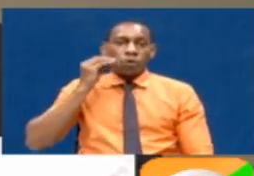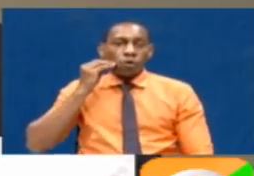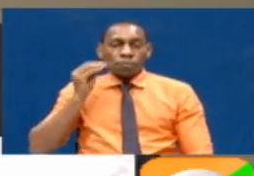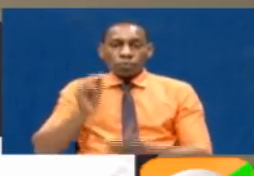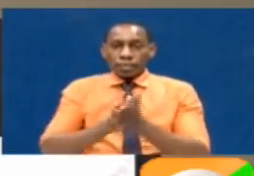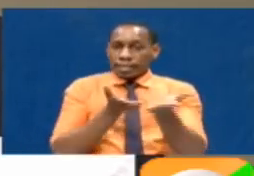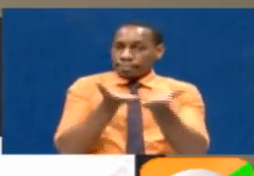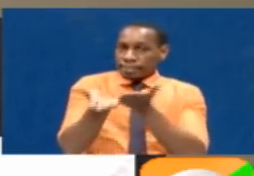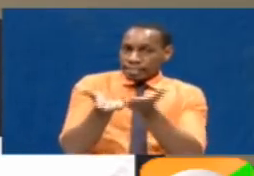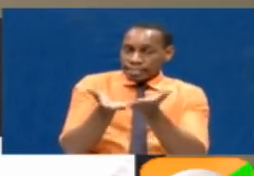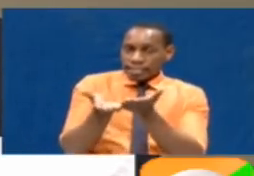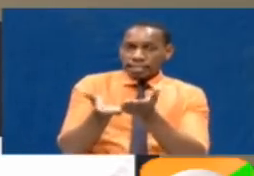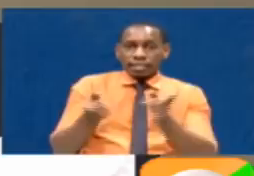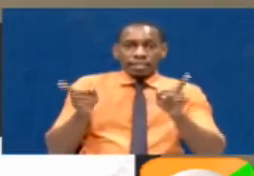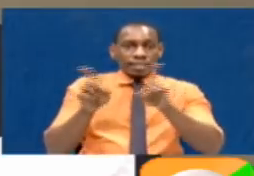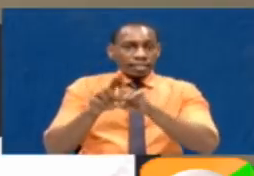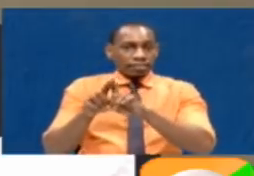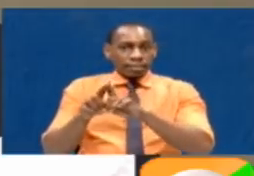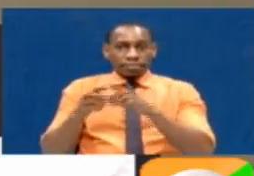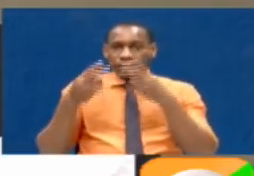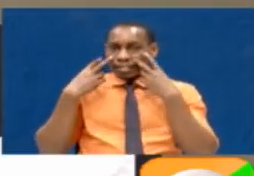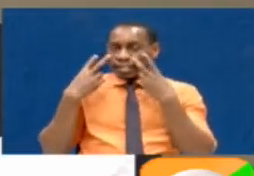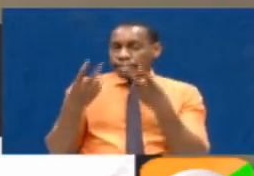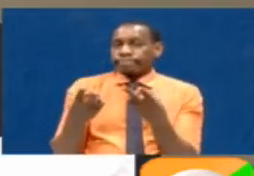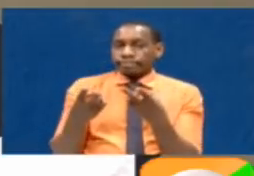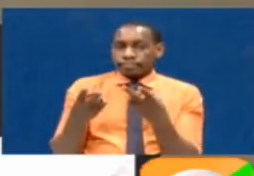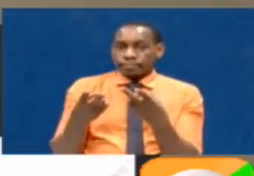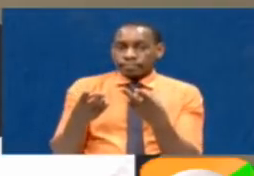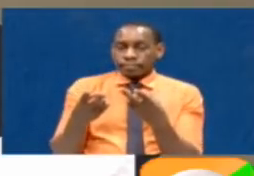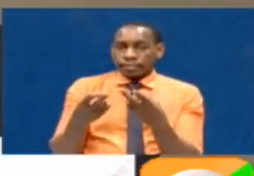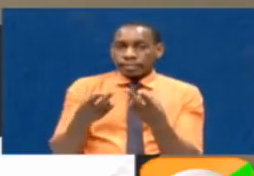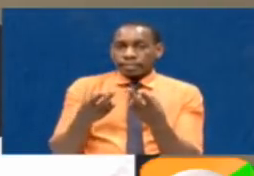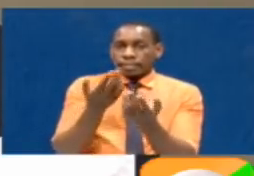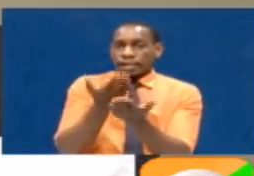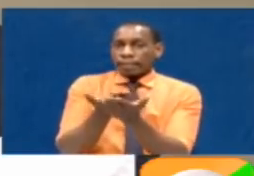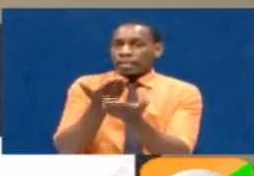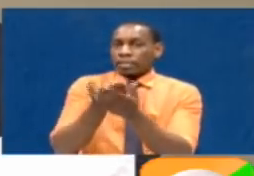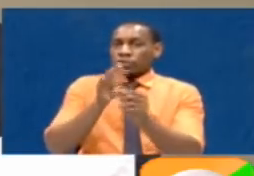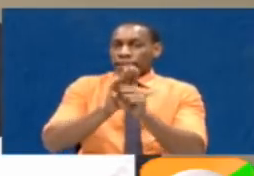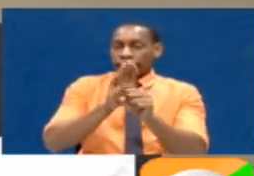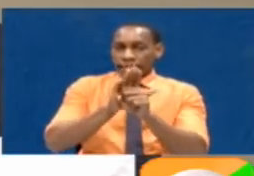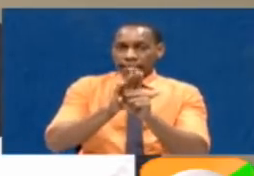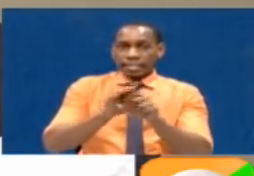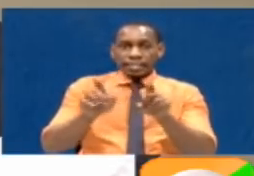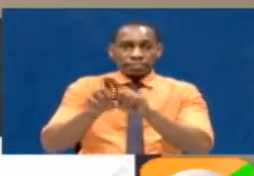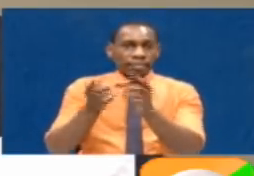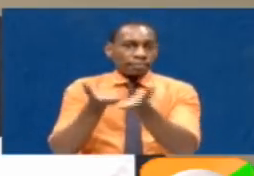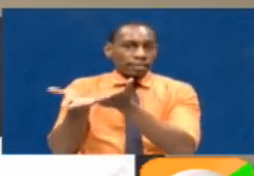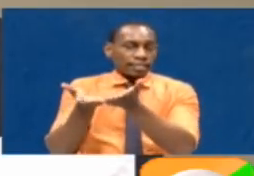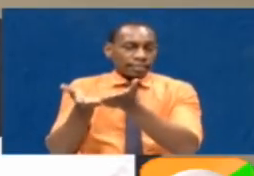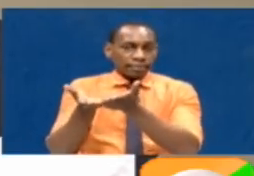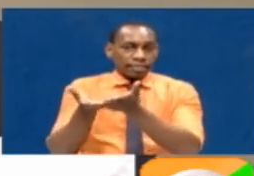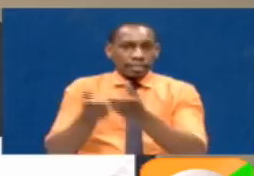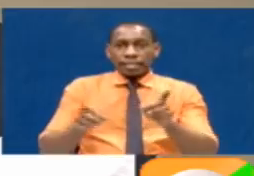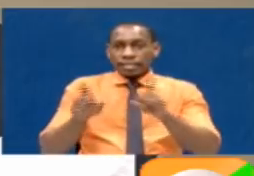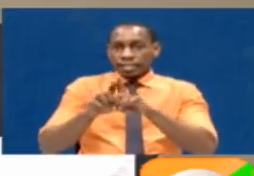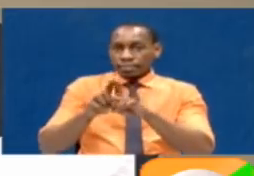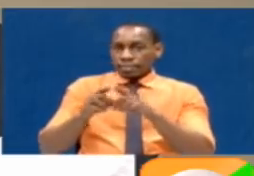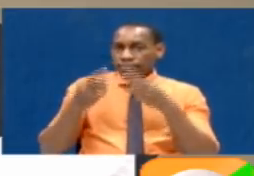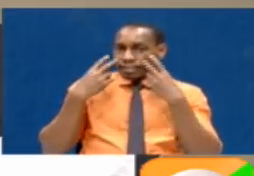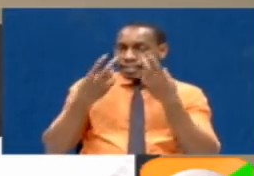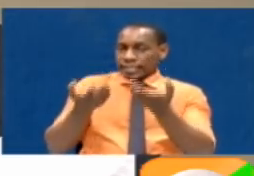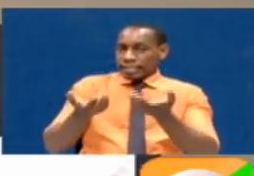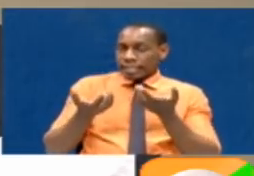to business, and we have seen significant uptick of that service. We have seen